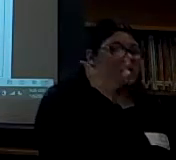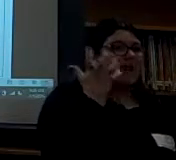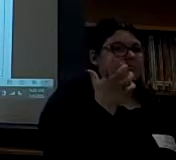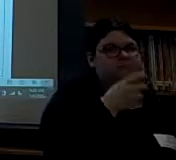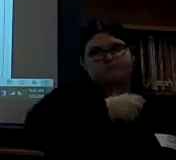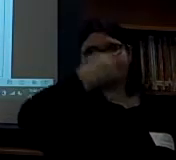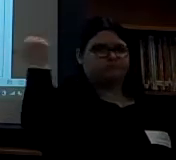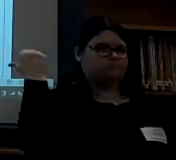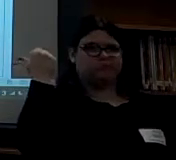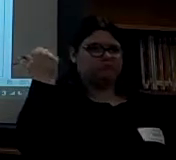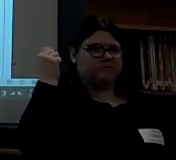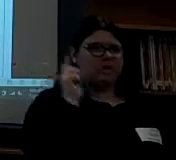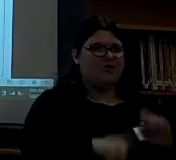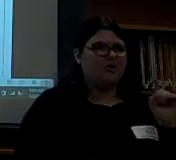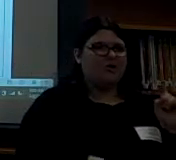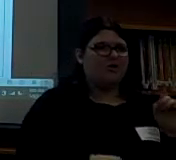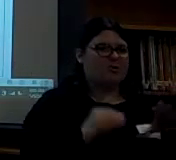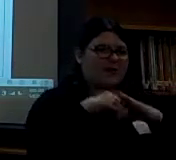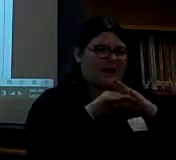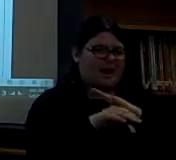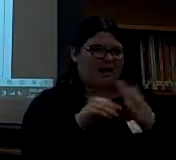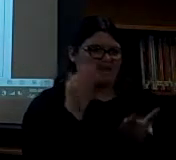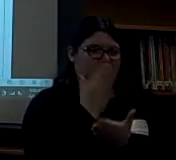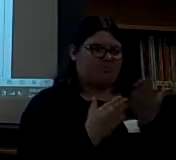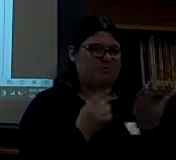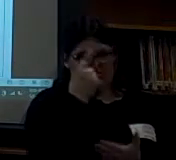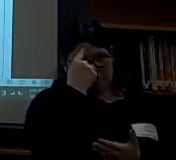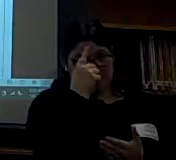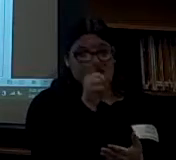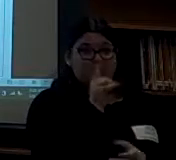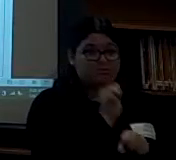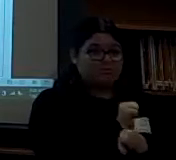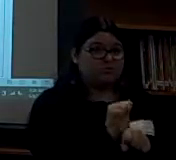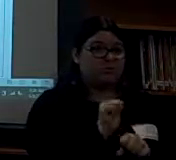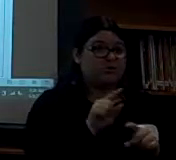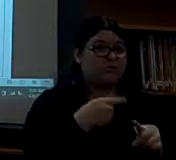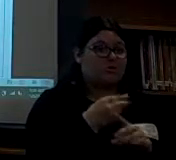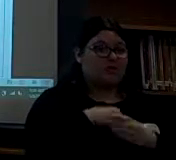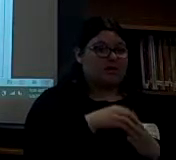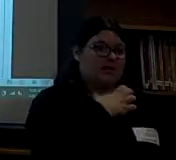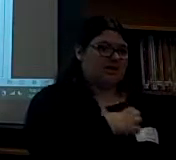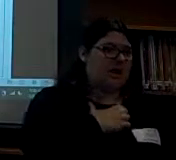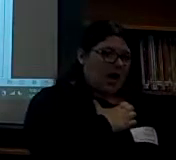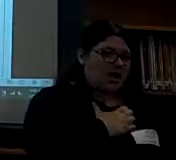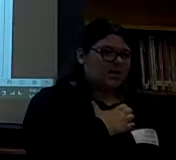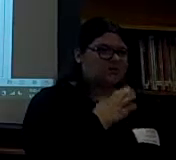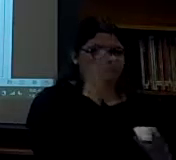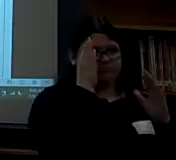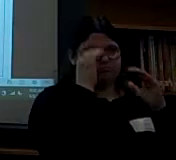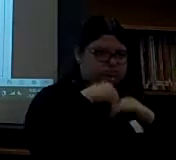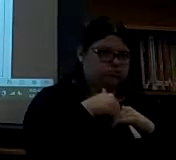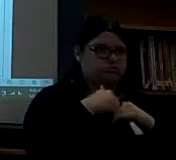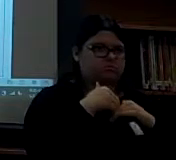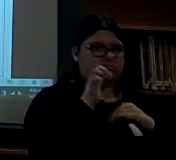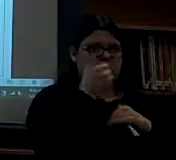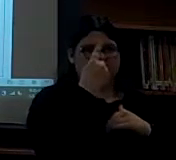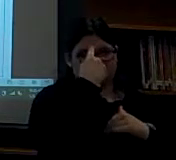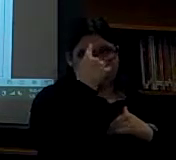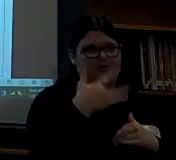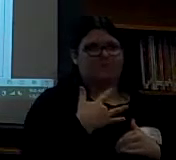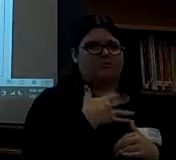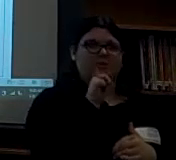are in yuck, we can't access this part of the brain. Literally, when we are in yuck, it shuts down any other part of the brain that it feels